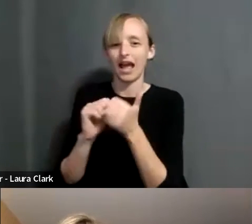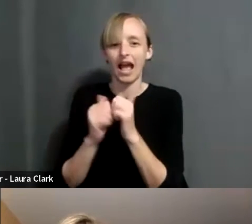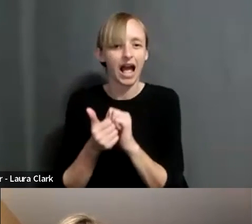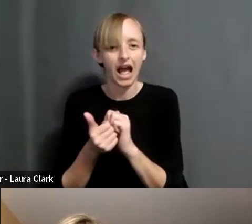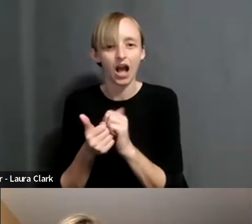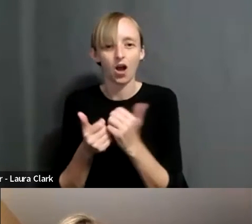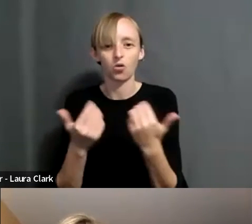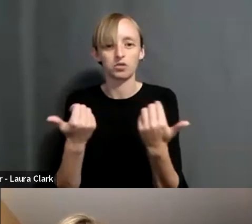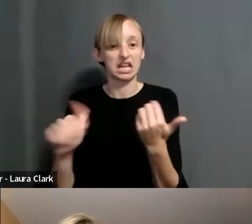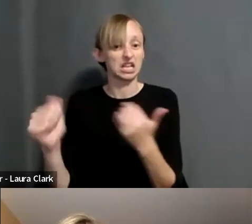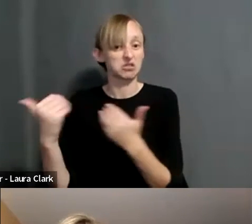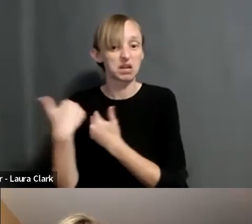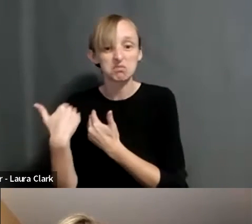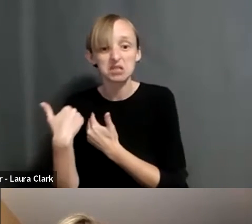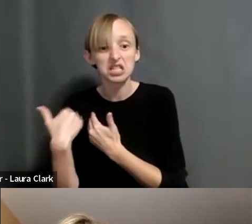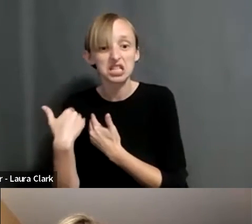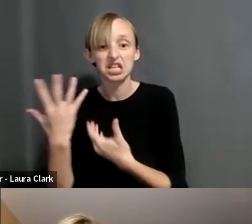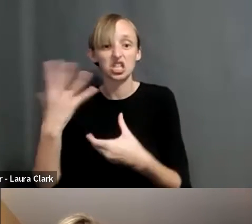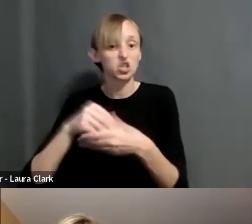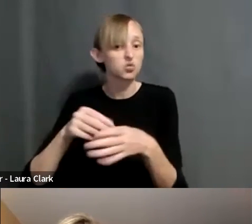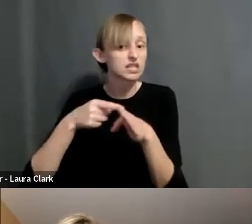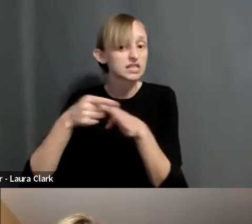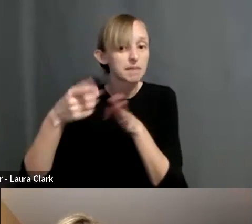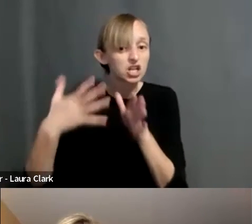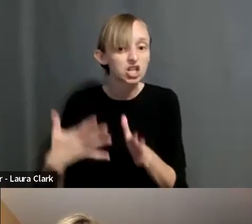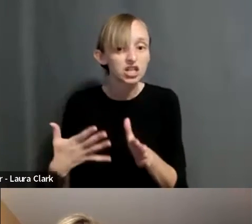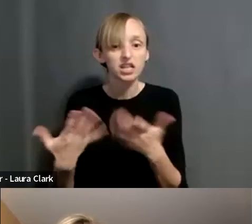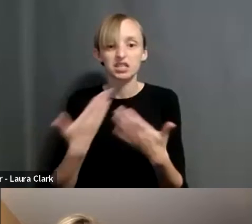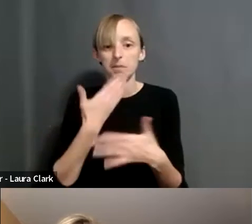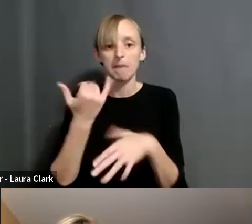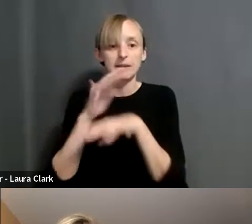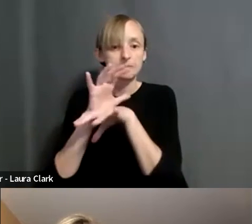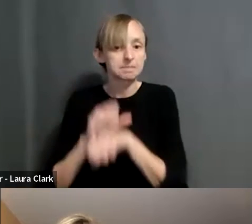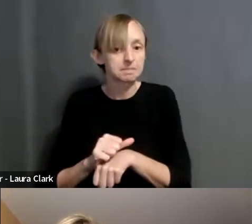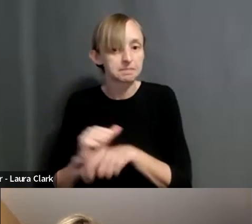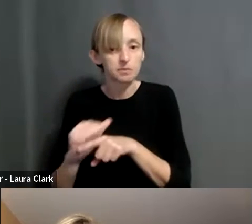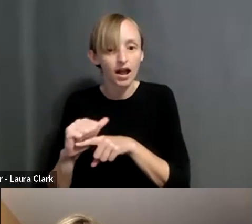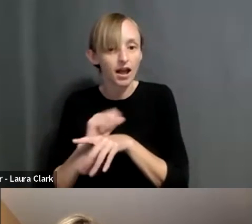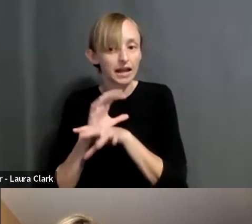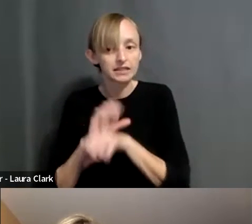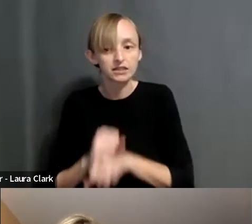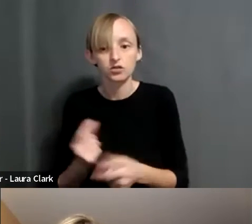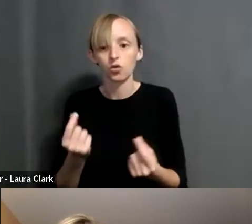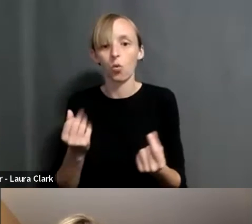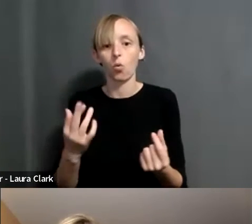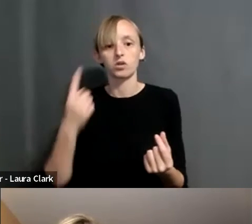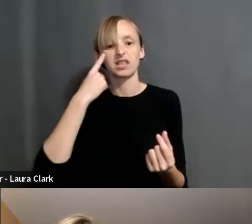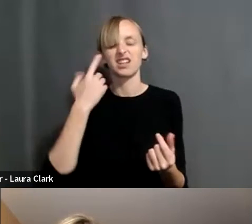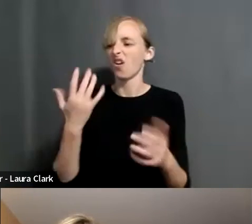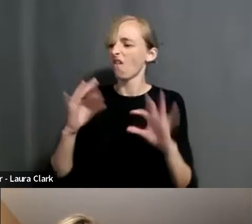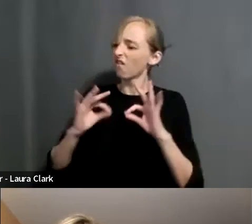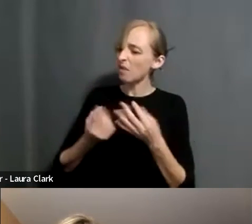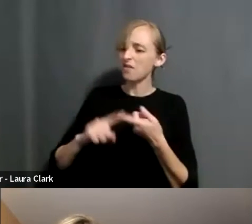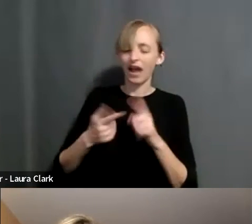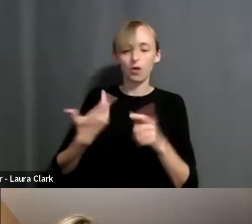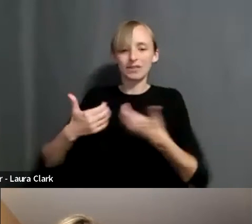any responsibilities, inclusion specialists? What are best practices? Or just thinking, I want to do something with my family and